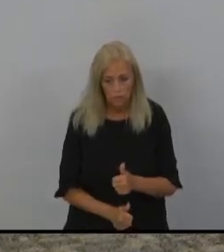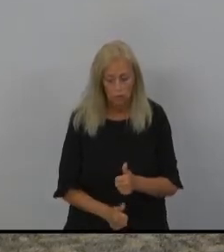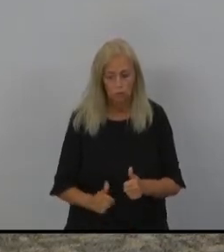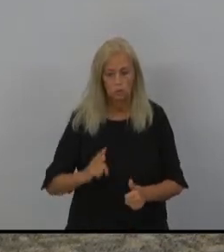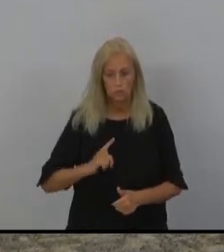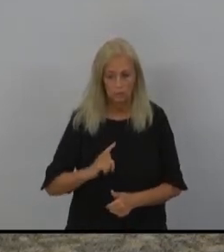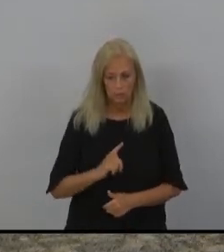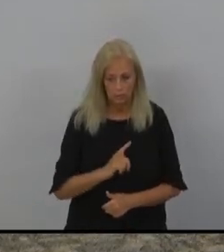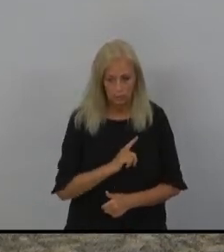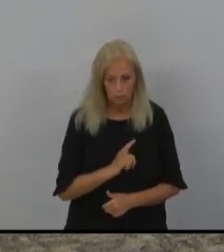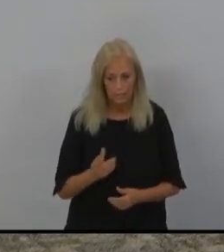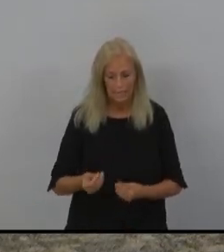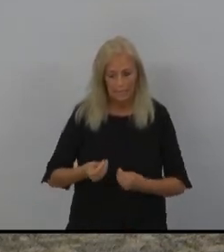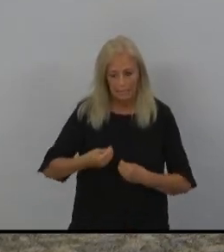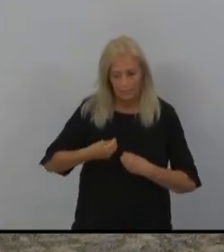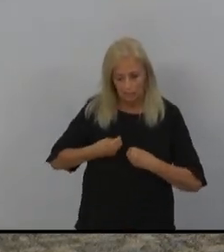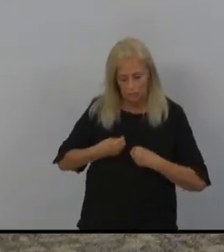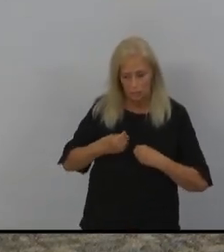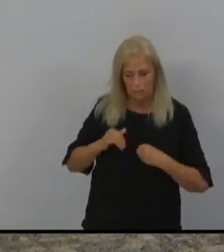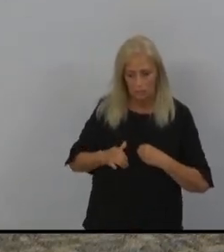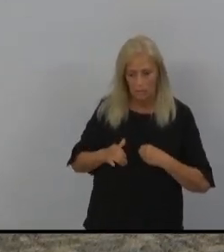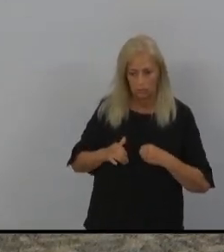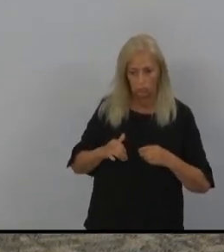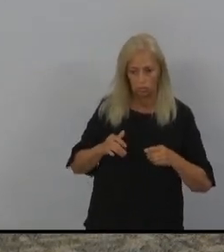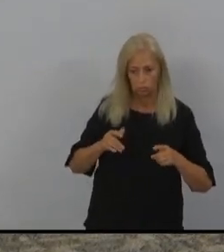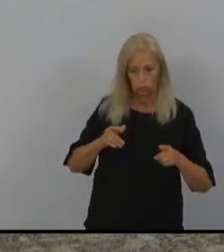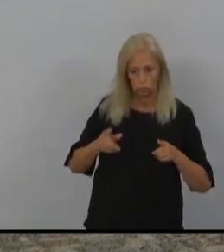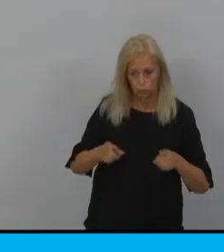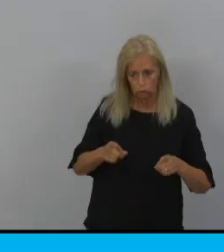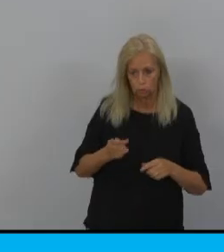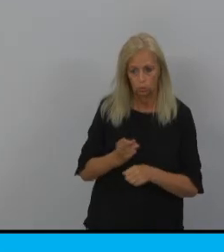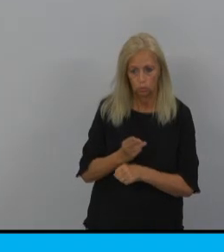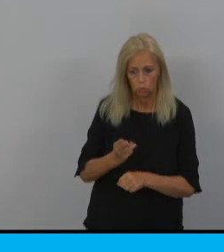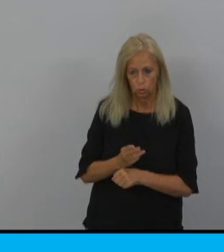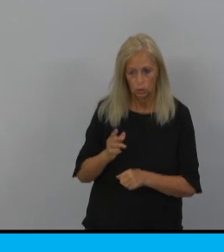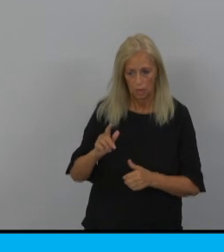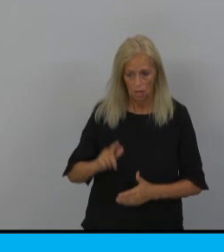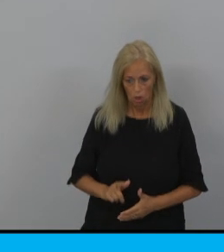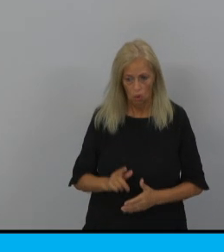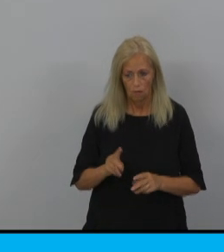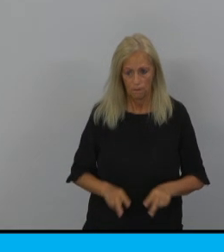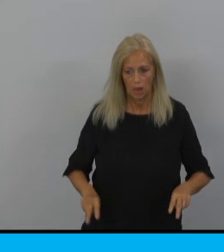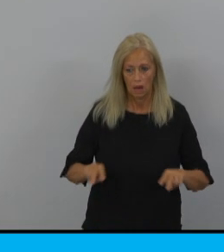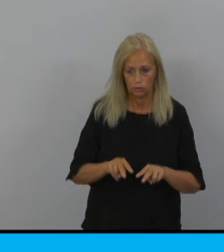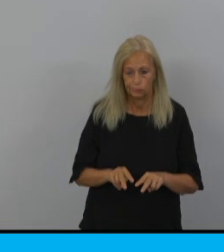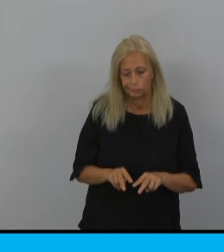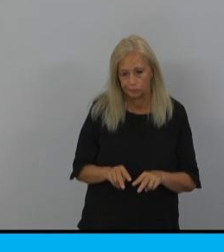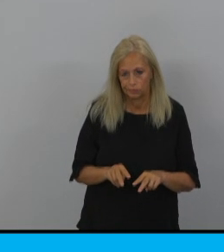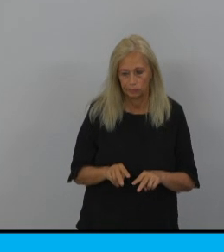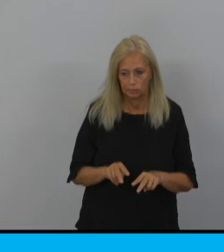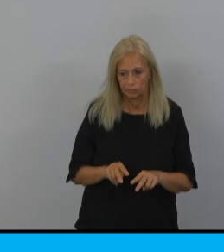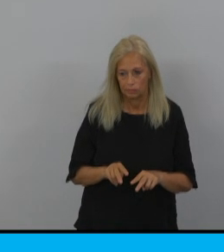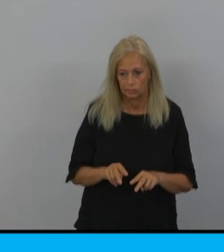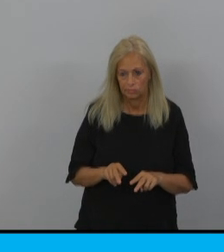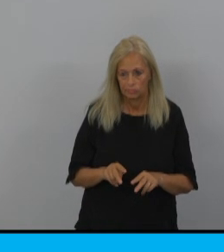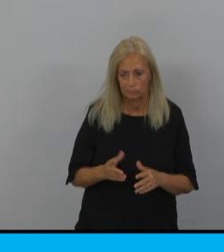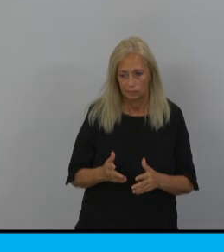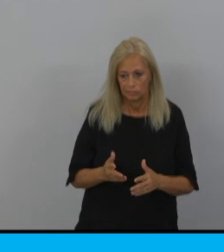legislature gave us the direction to go ahead and use those lower values because, so